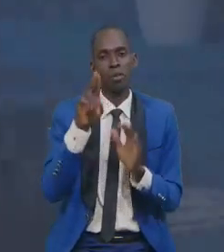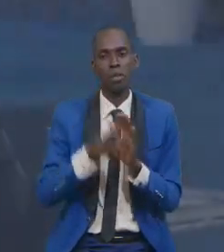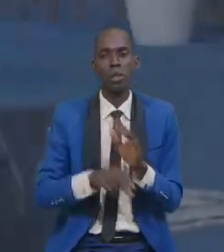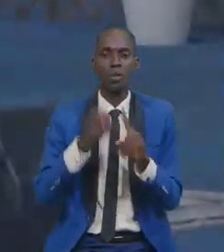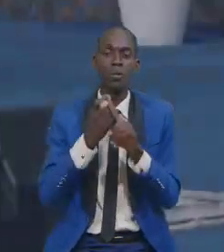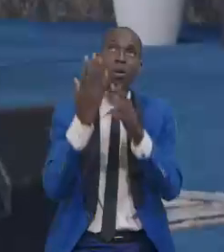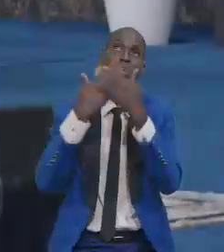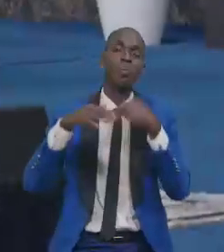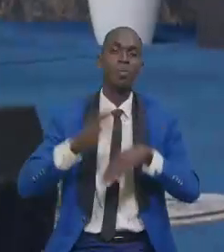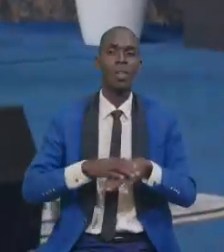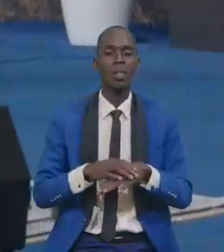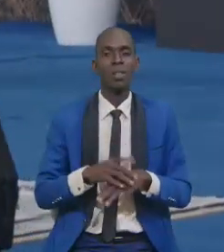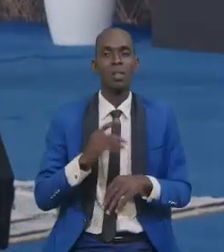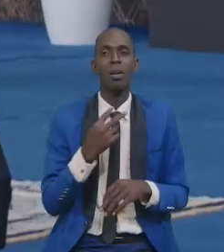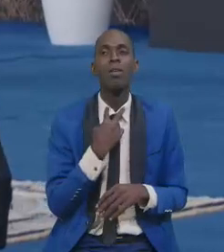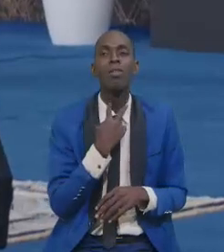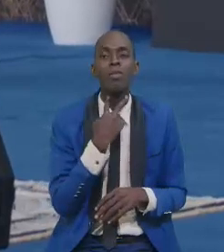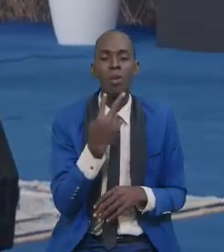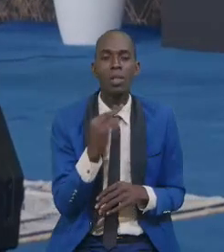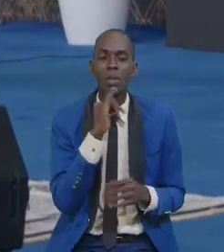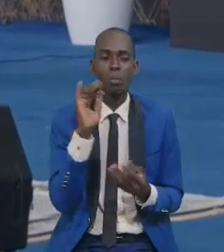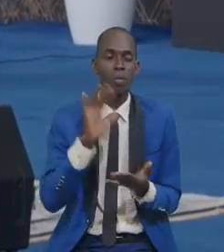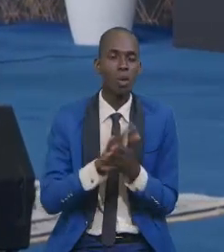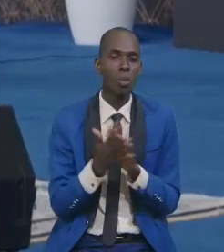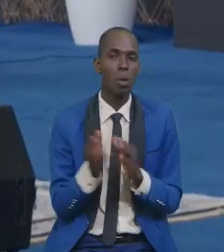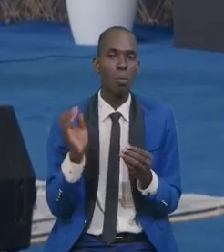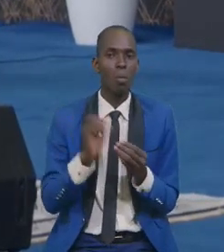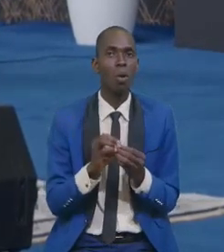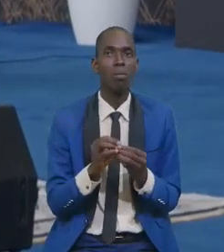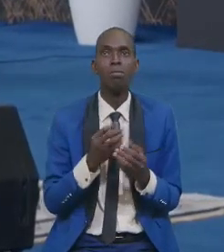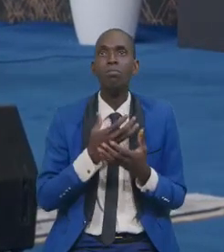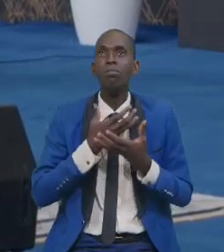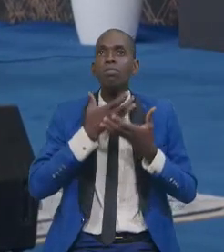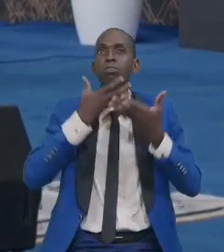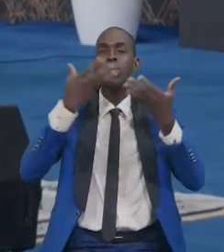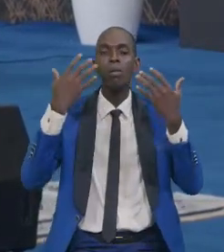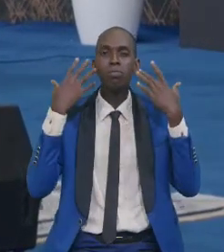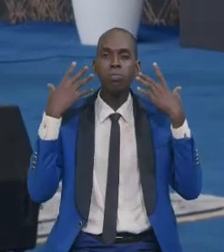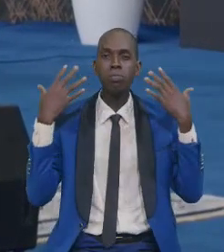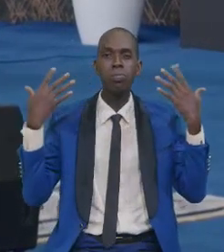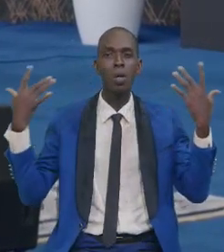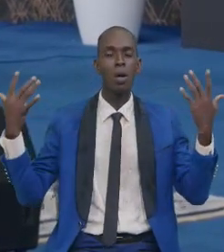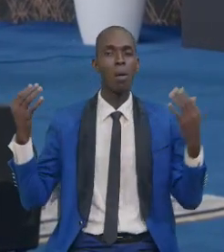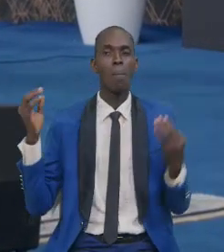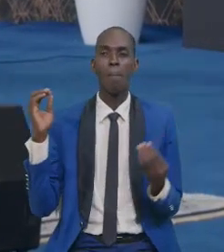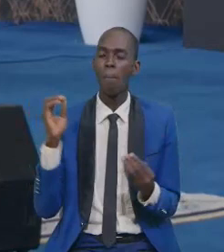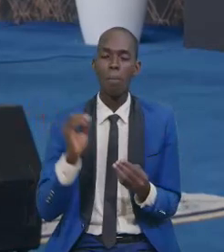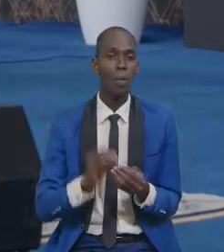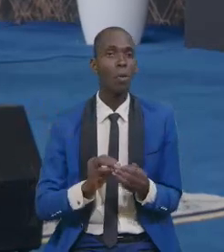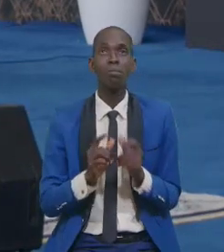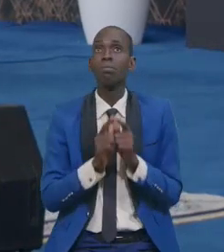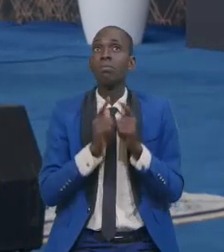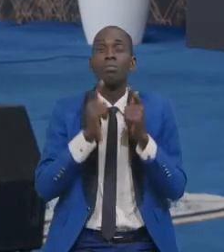is getting higher and louder and more impressive and more intensive,